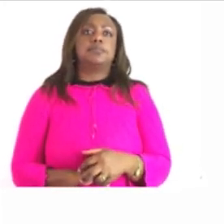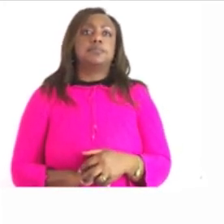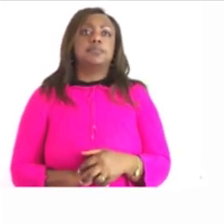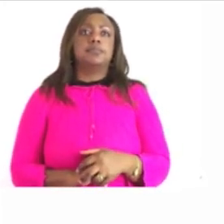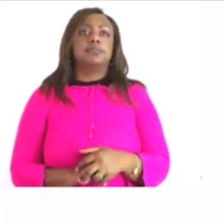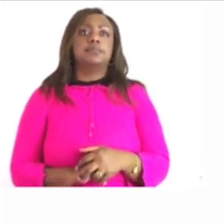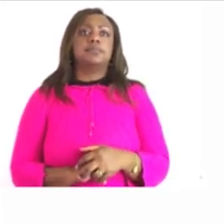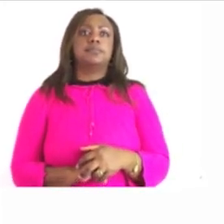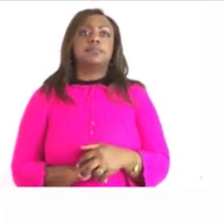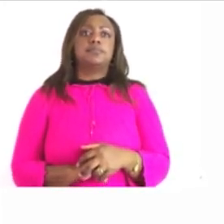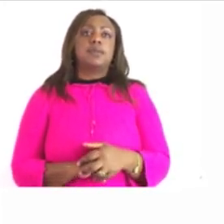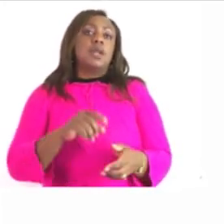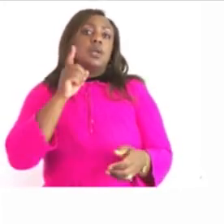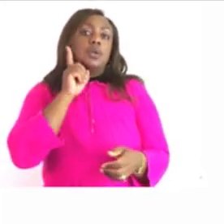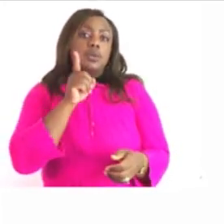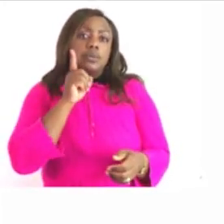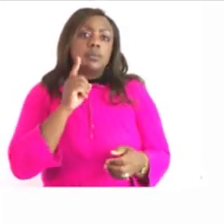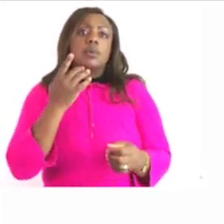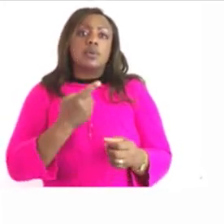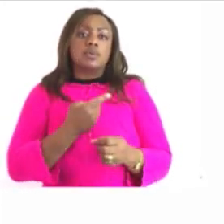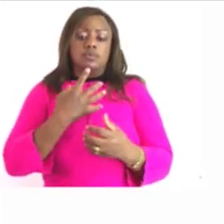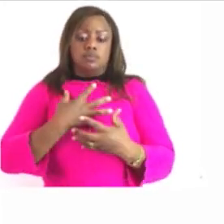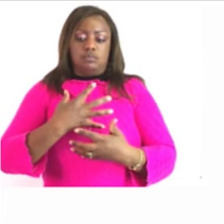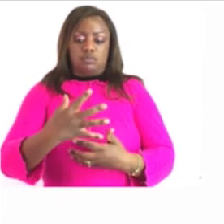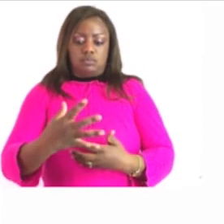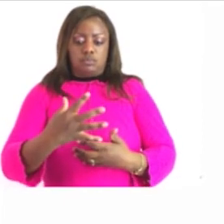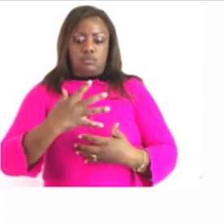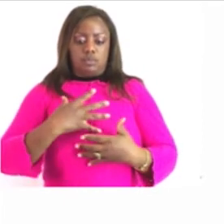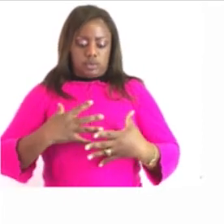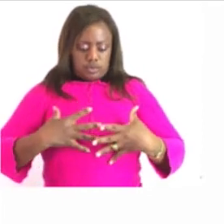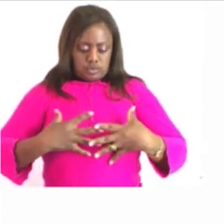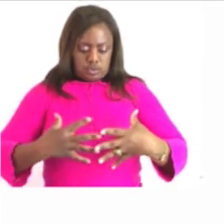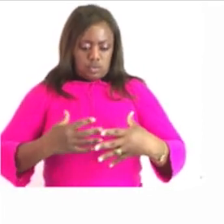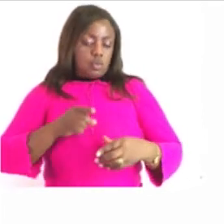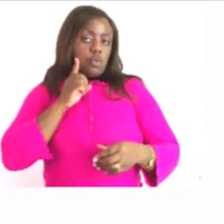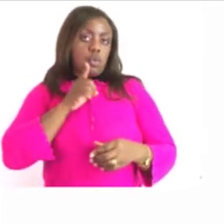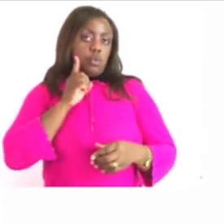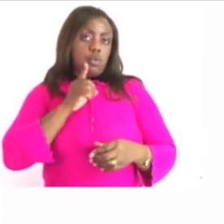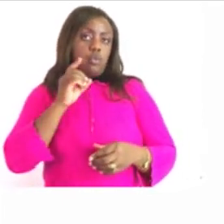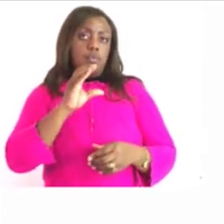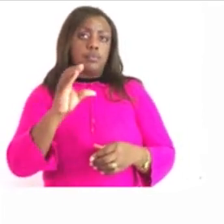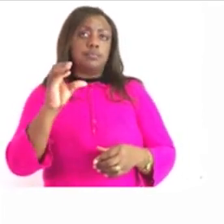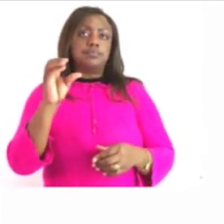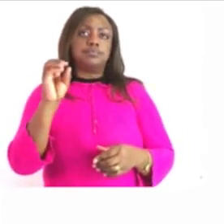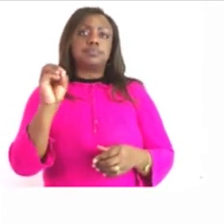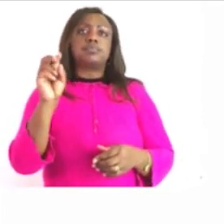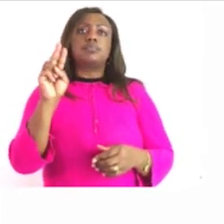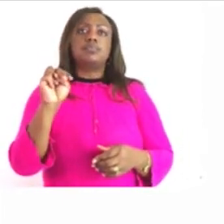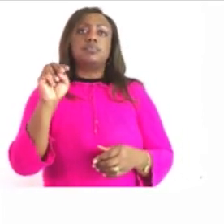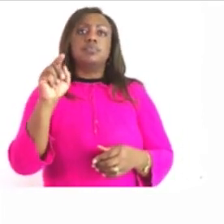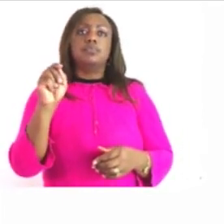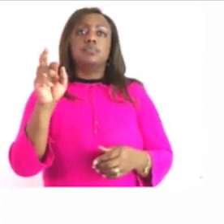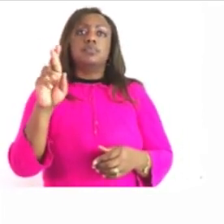also to make sure that when you are breathing in, it shapes up our chest to make sure that the accommodation of the air